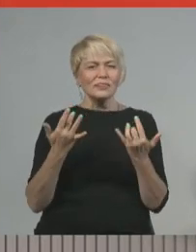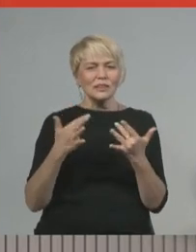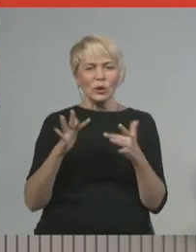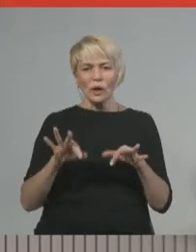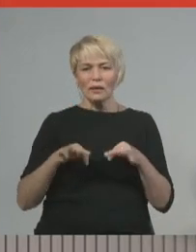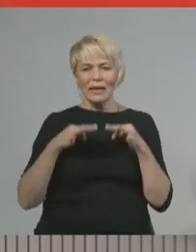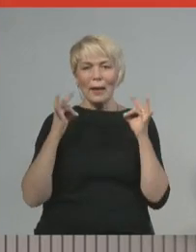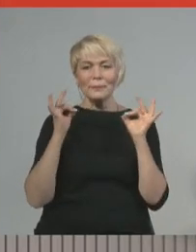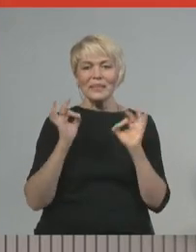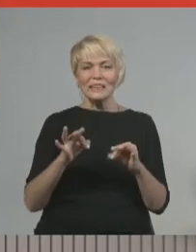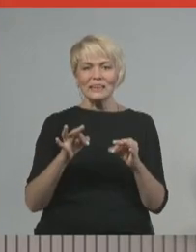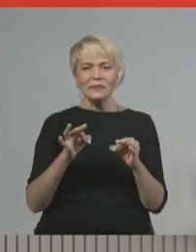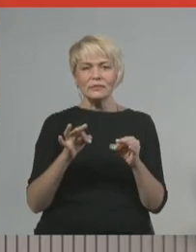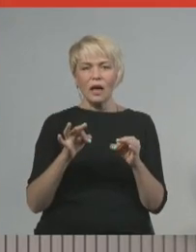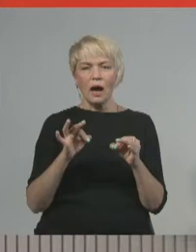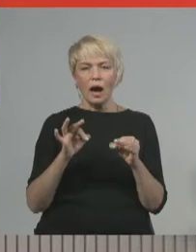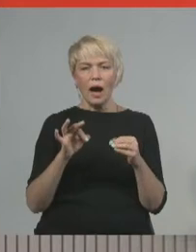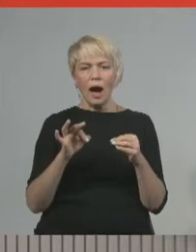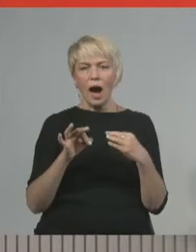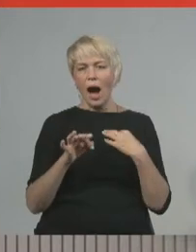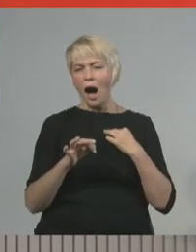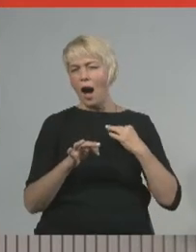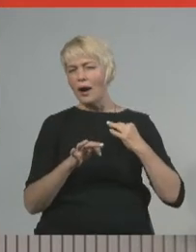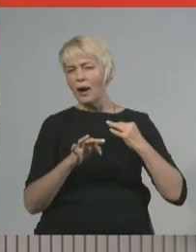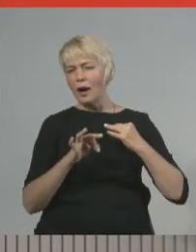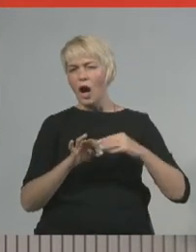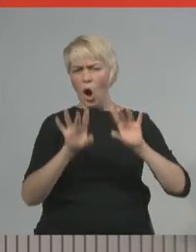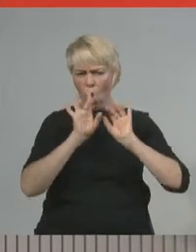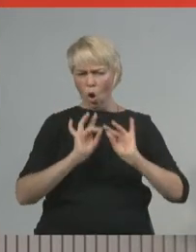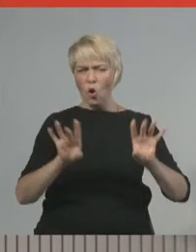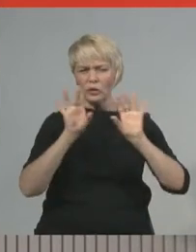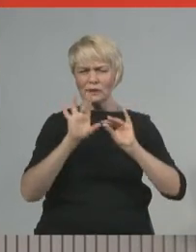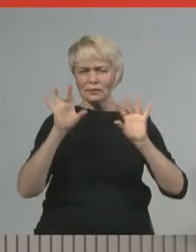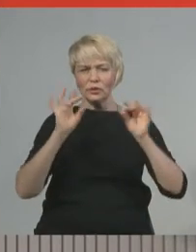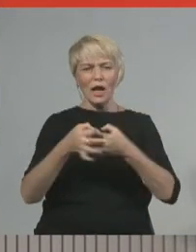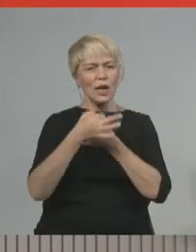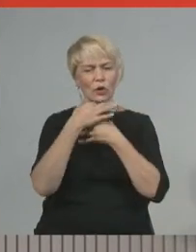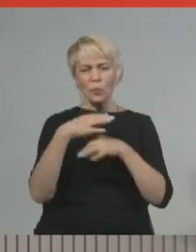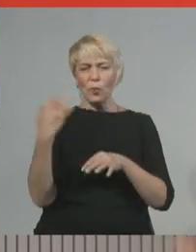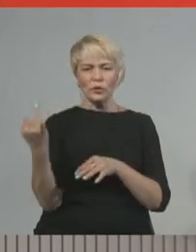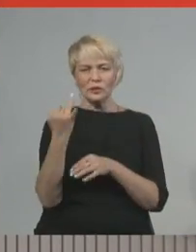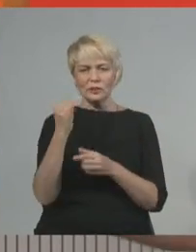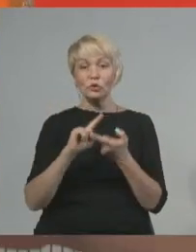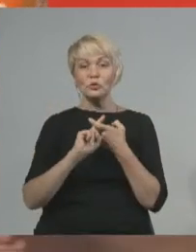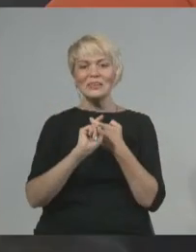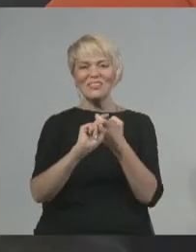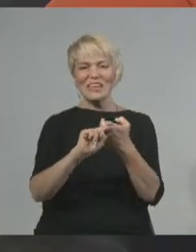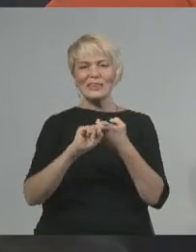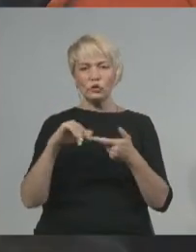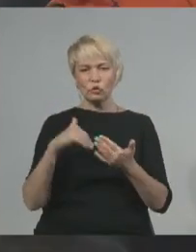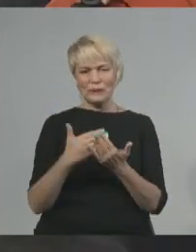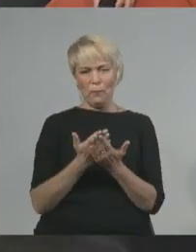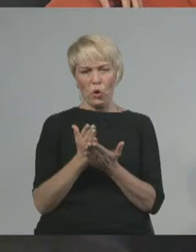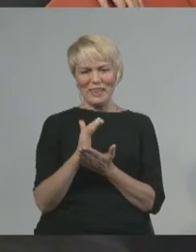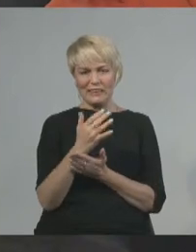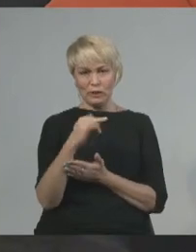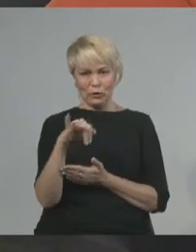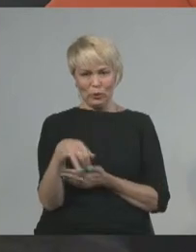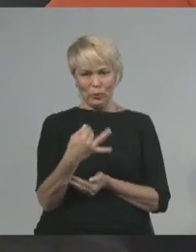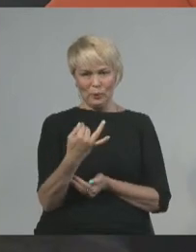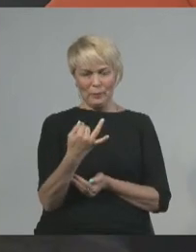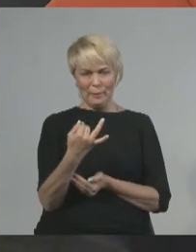this and to be objective and and biased when covering stories related to